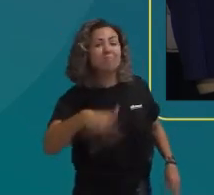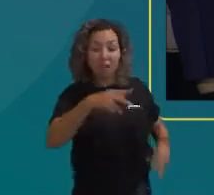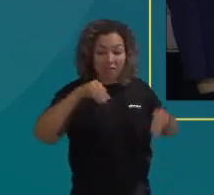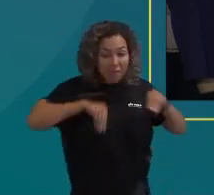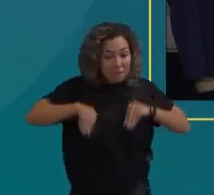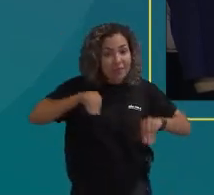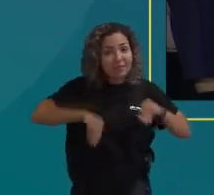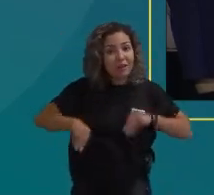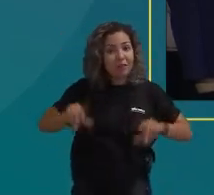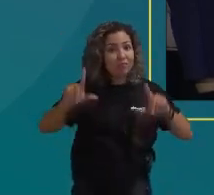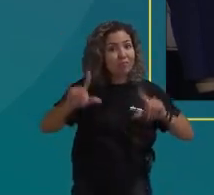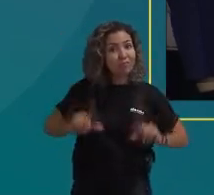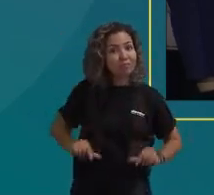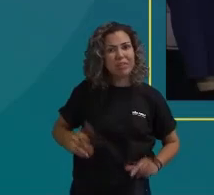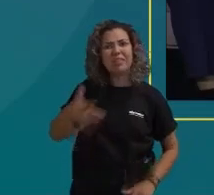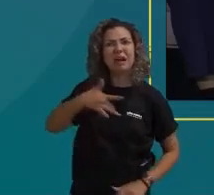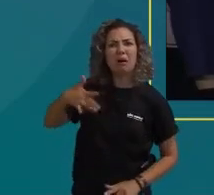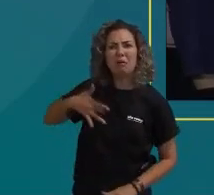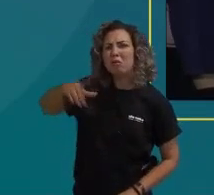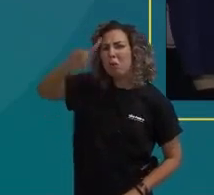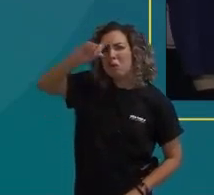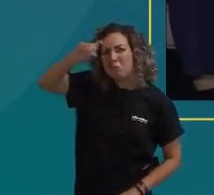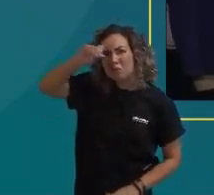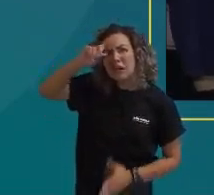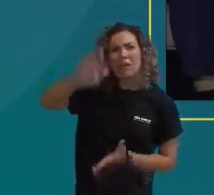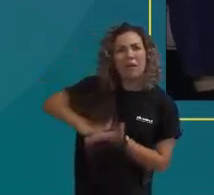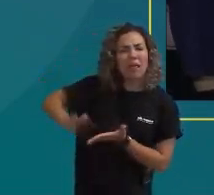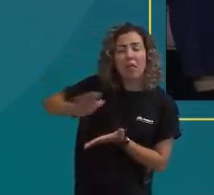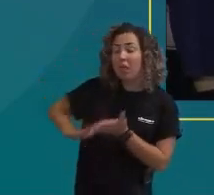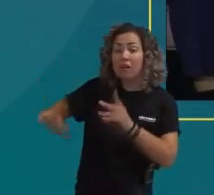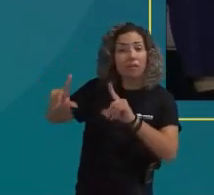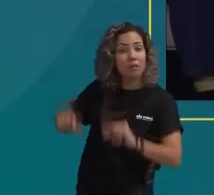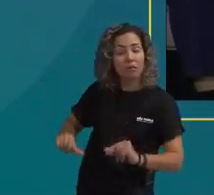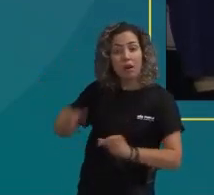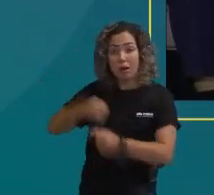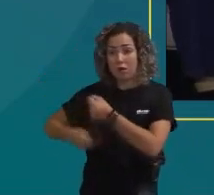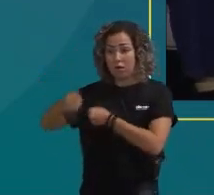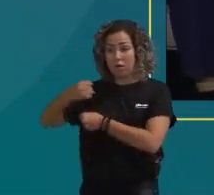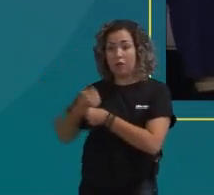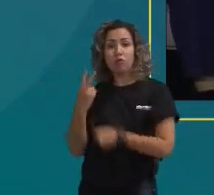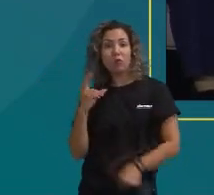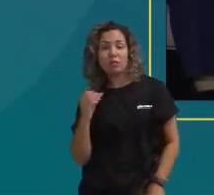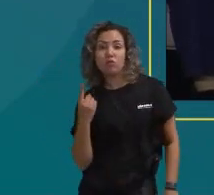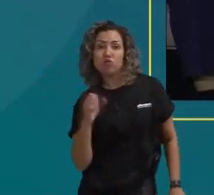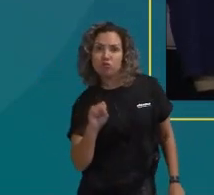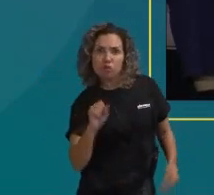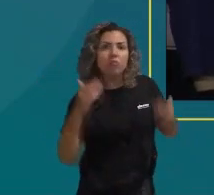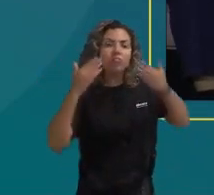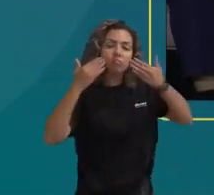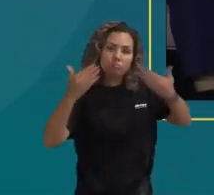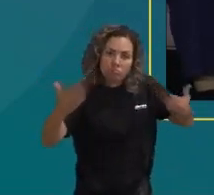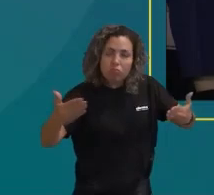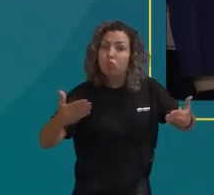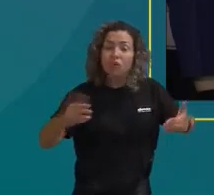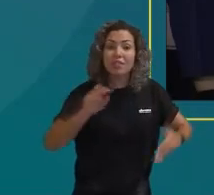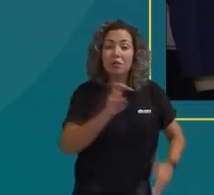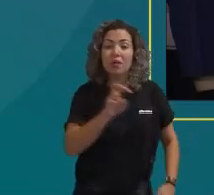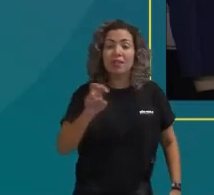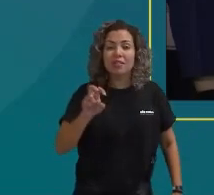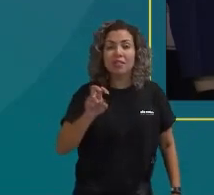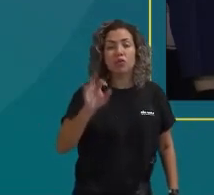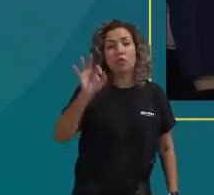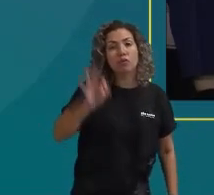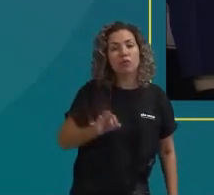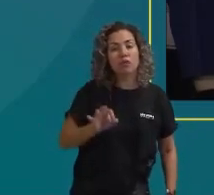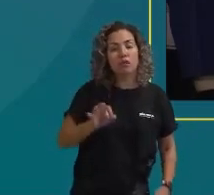And in 2018, our urban forest study showed that $55 million Canadian dollars annually were